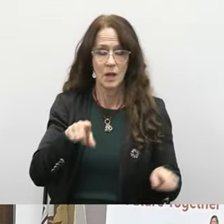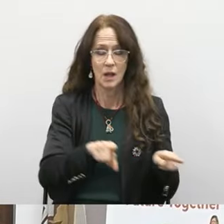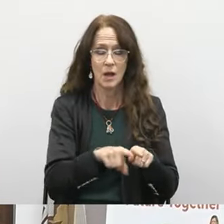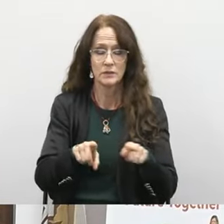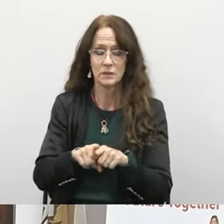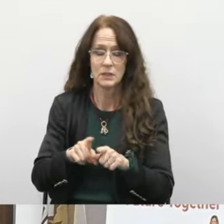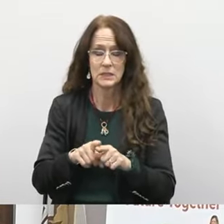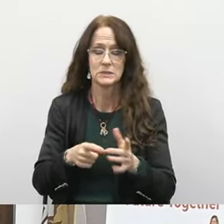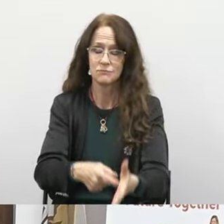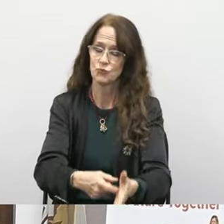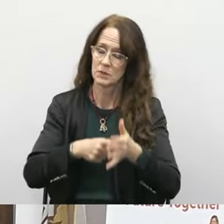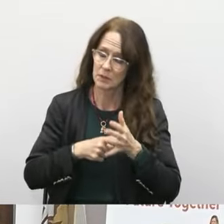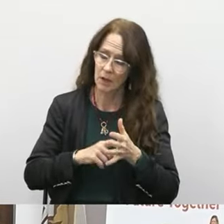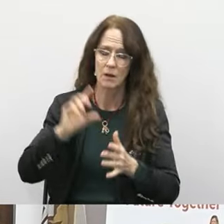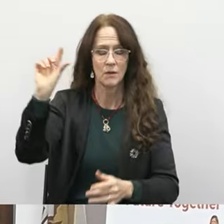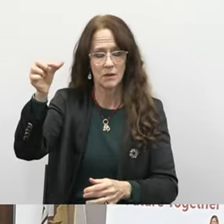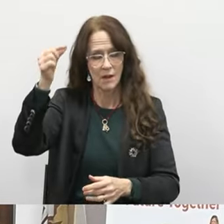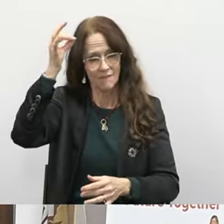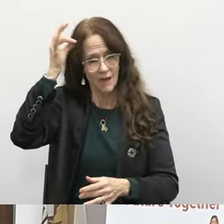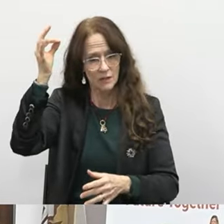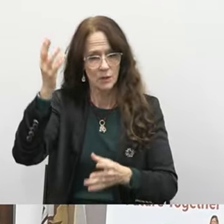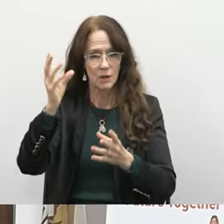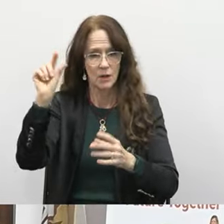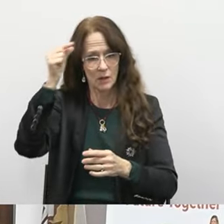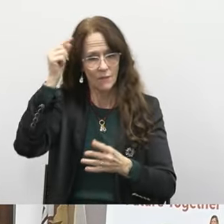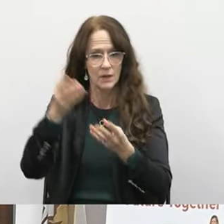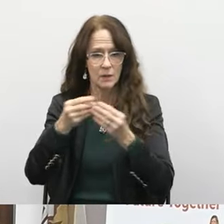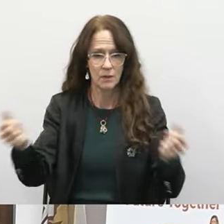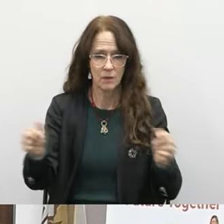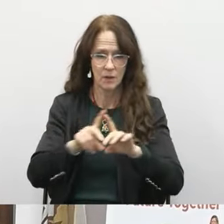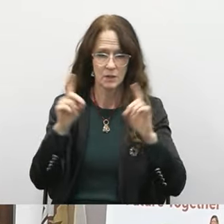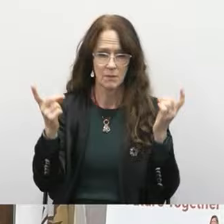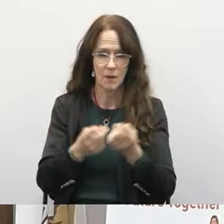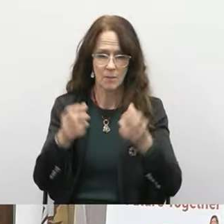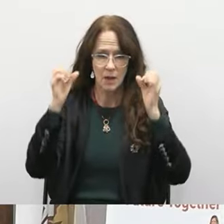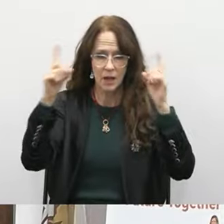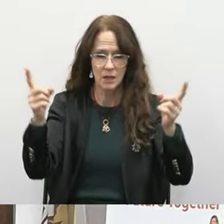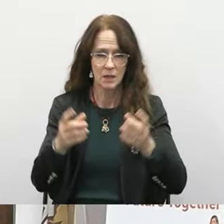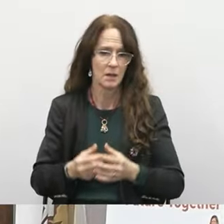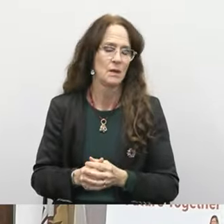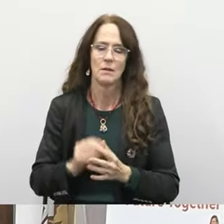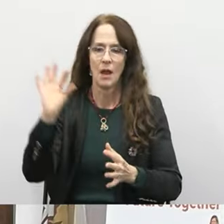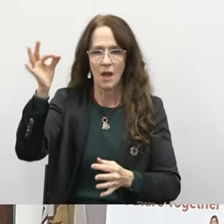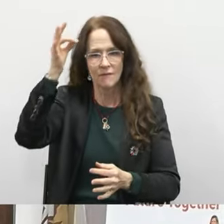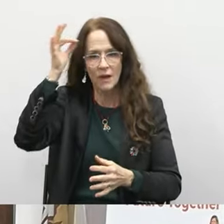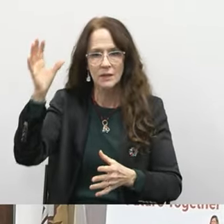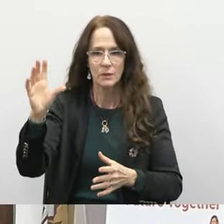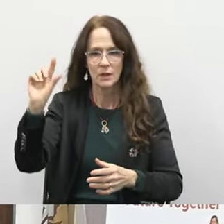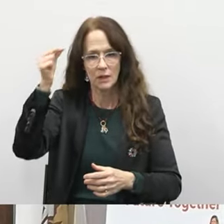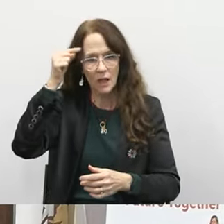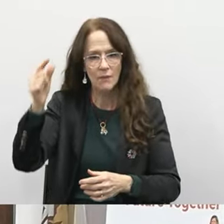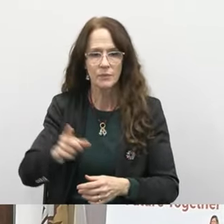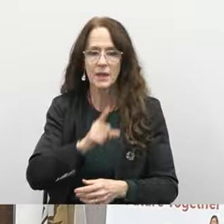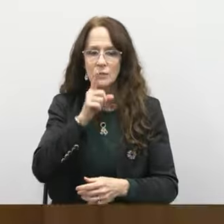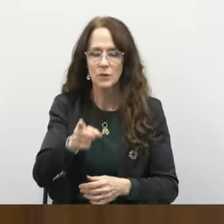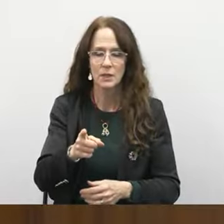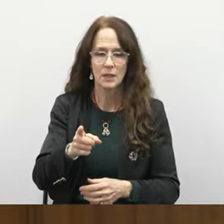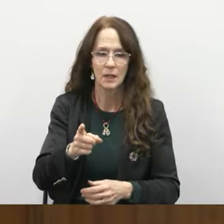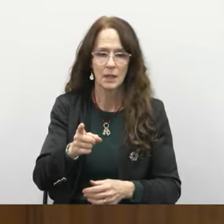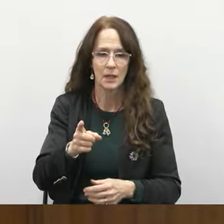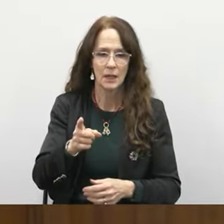from a federal government that has dissolved a Department of Education, from a federal government that is literally holding